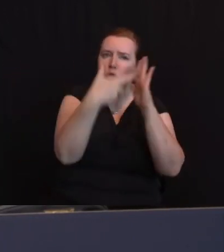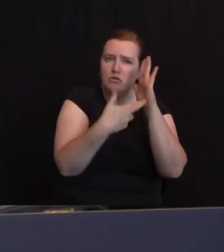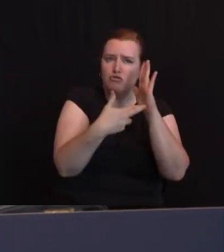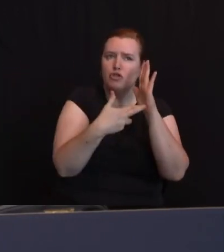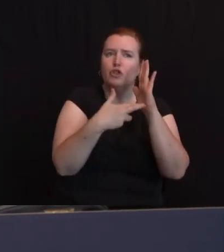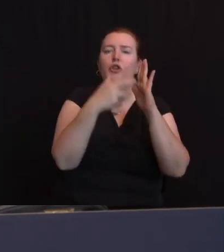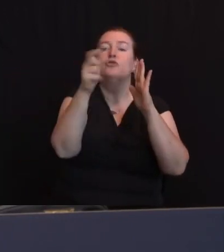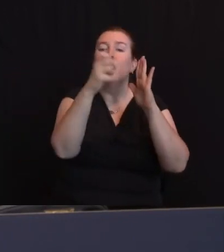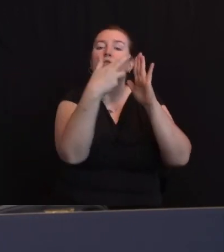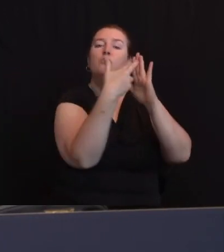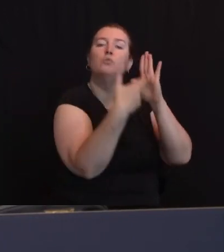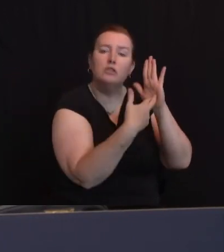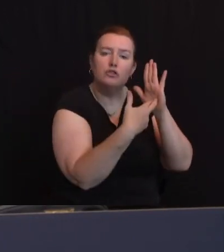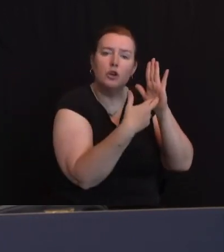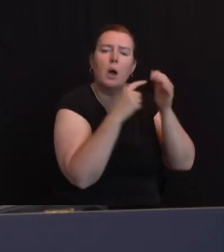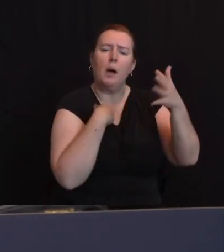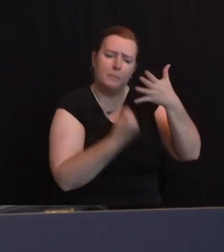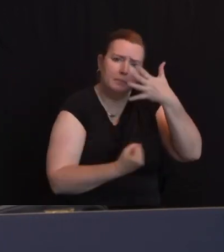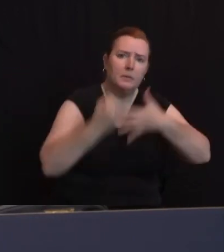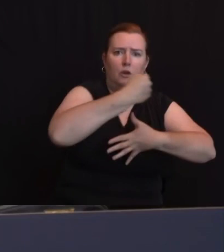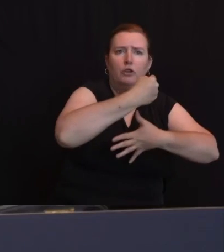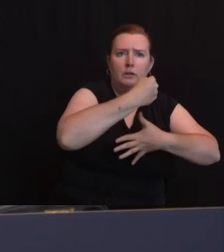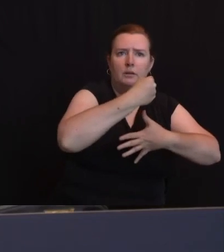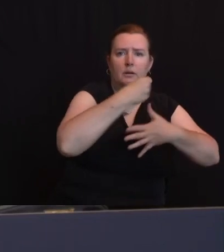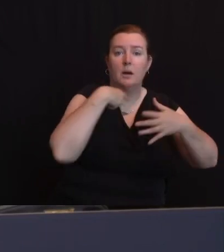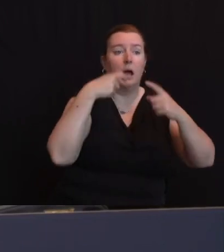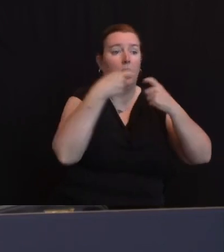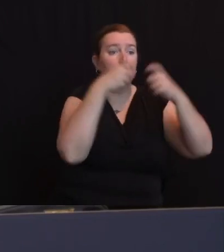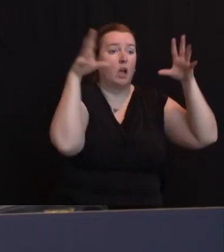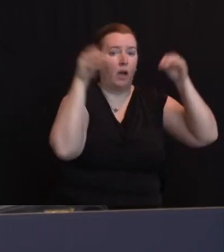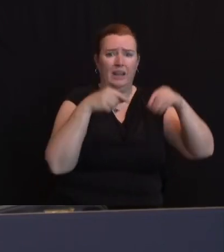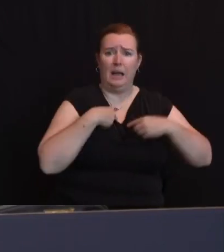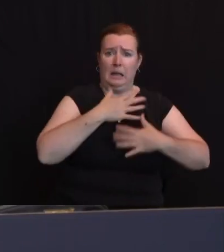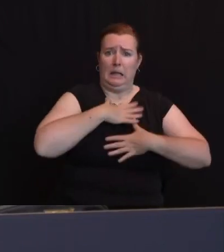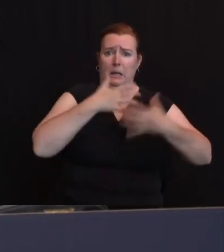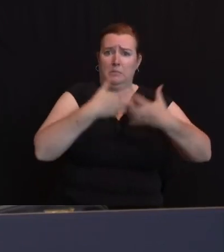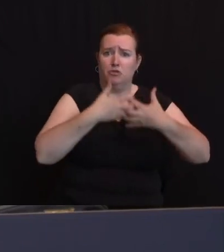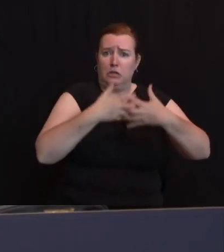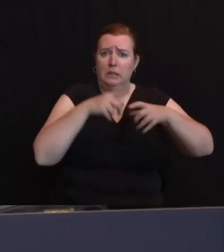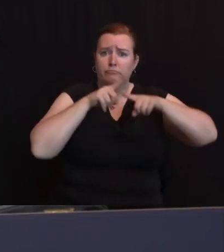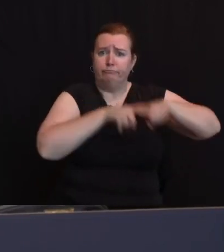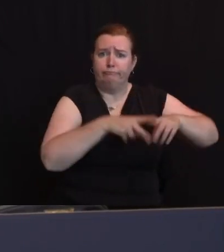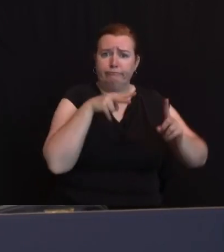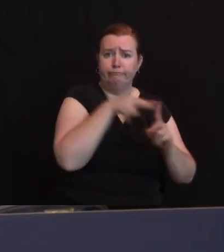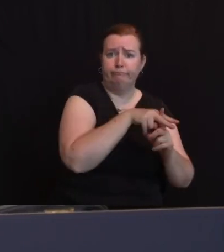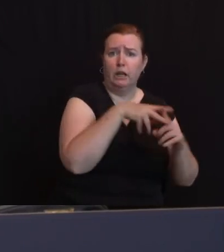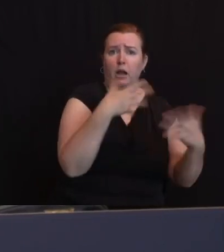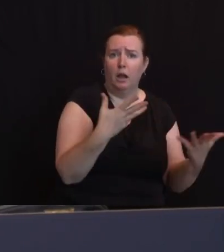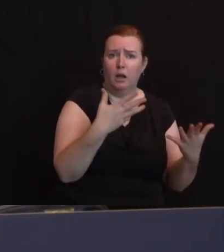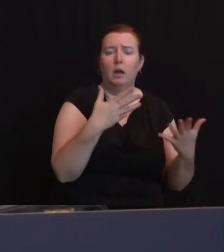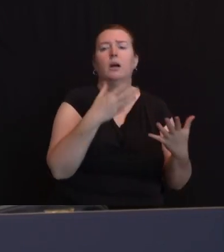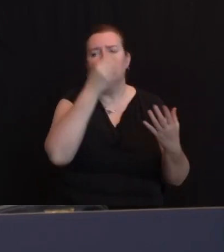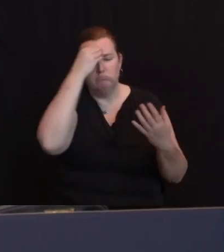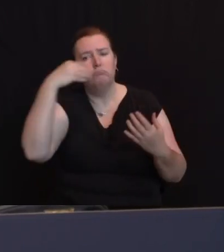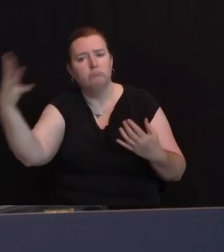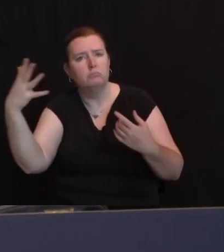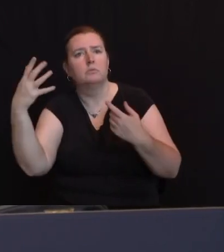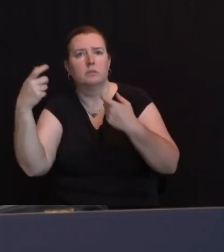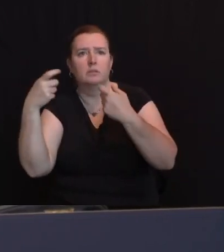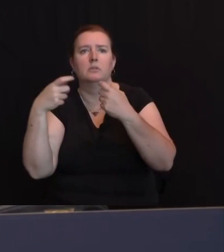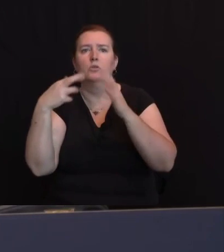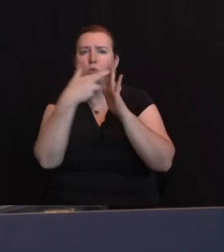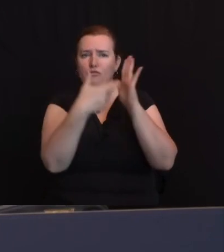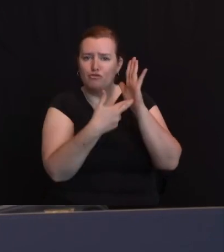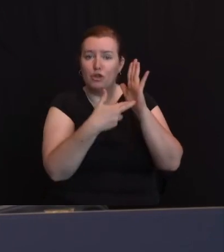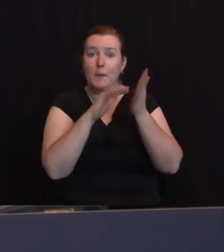priority, regardless of whether that's a ventilator or what that equipment is. And I would just certainly make that recommendation for those that have not done